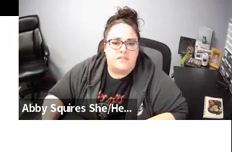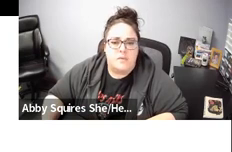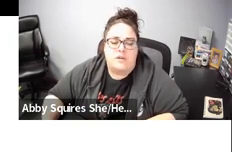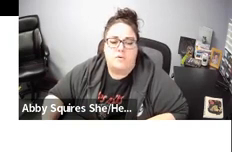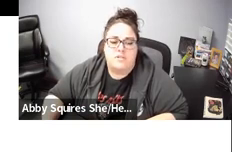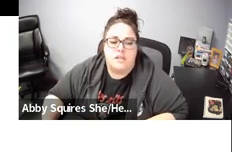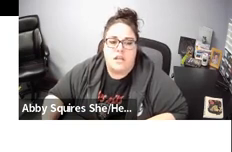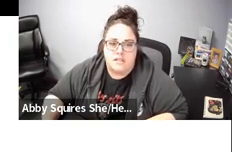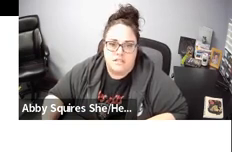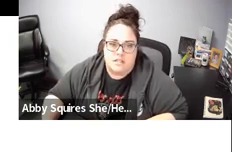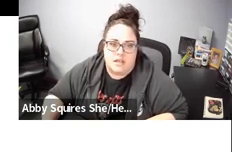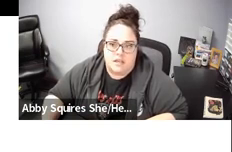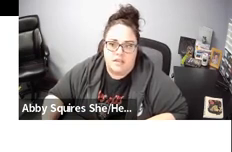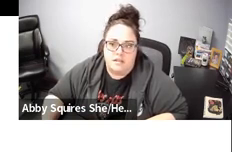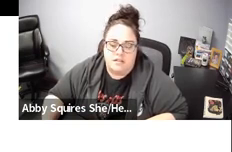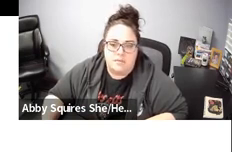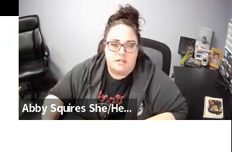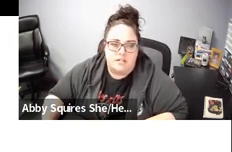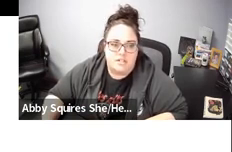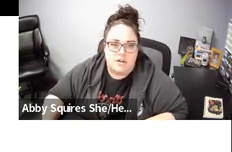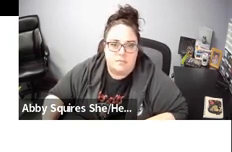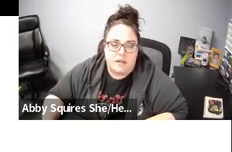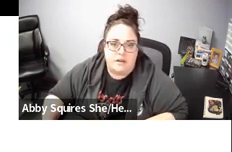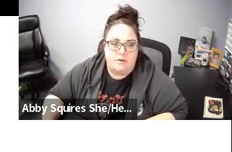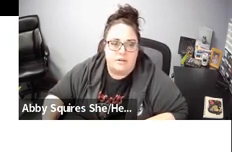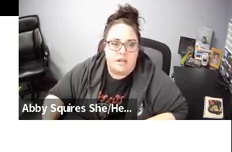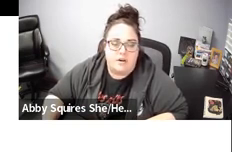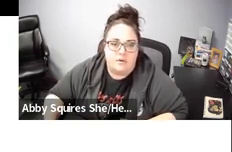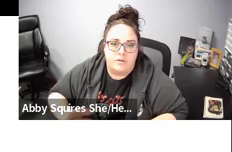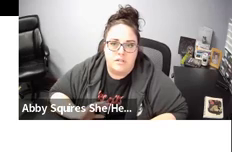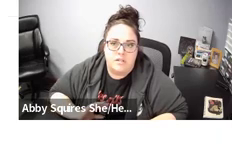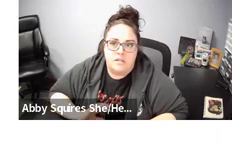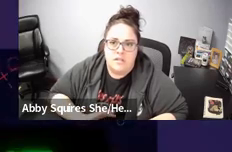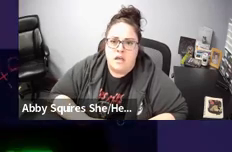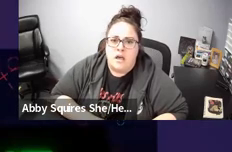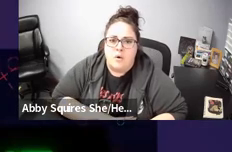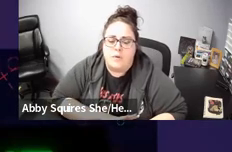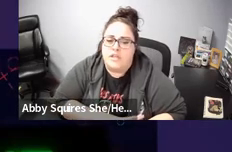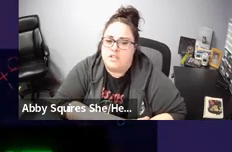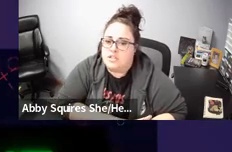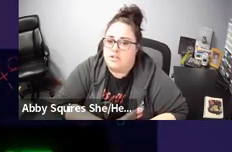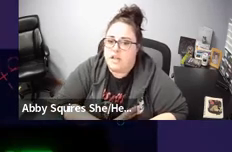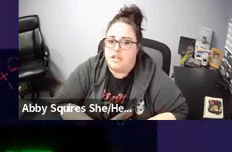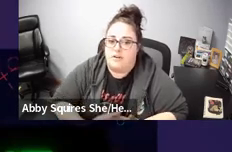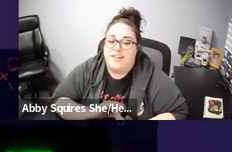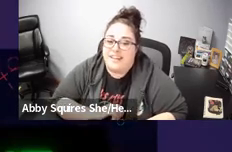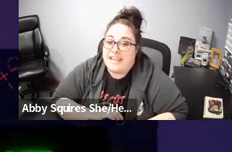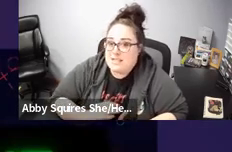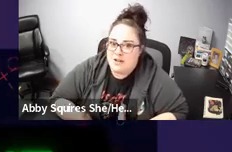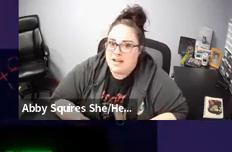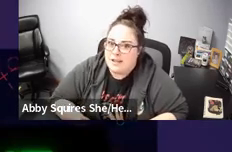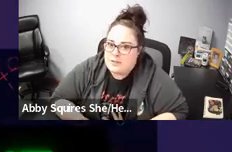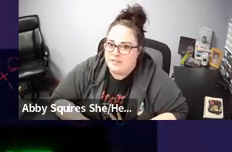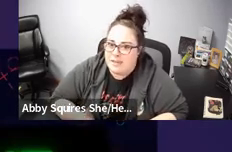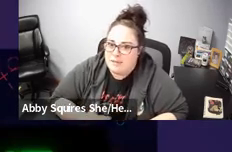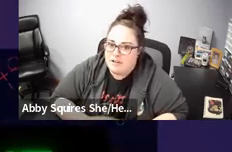And then if you want to go to the next slide, I'm going to just talk about how we just created, or like, is